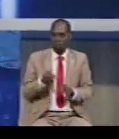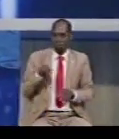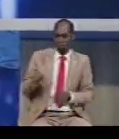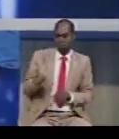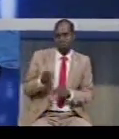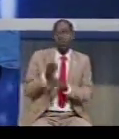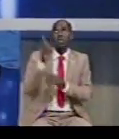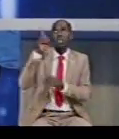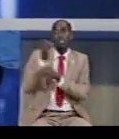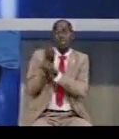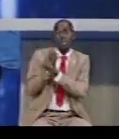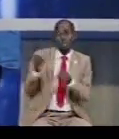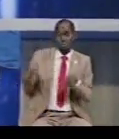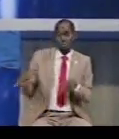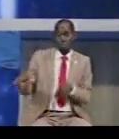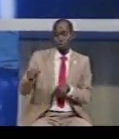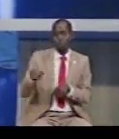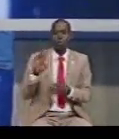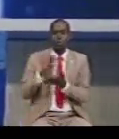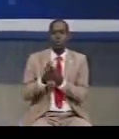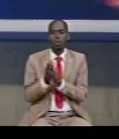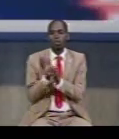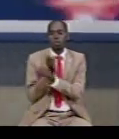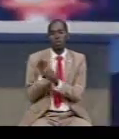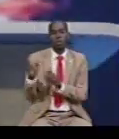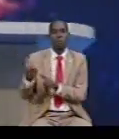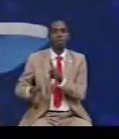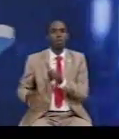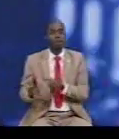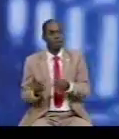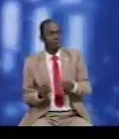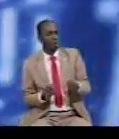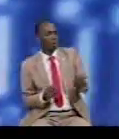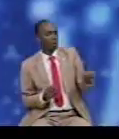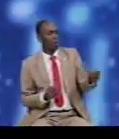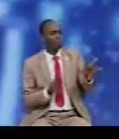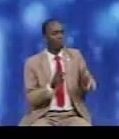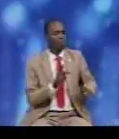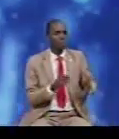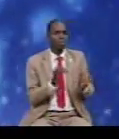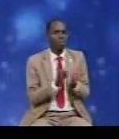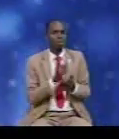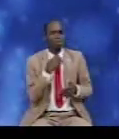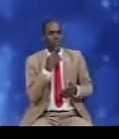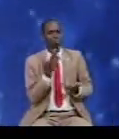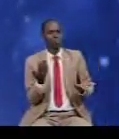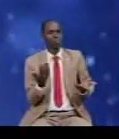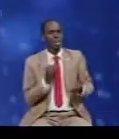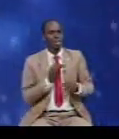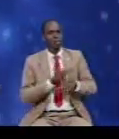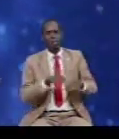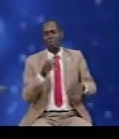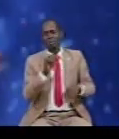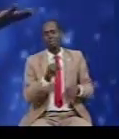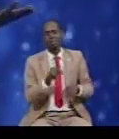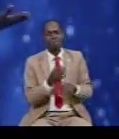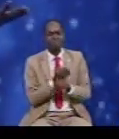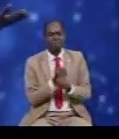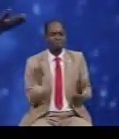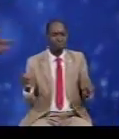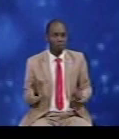justify you, you become just. But the people that say, I don't need salvation,